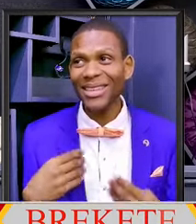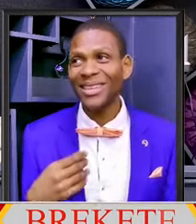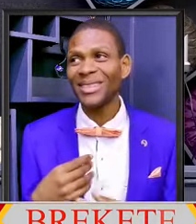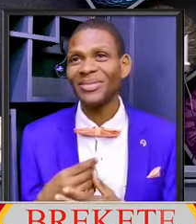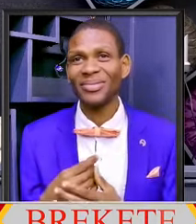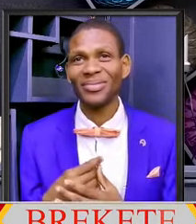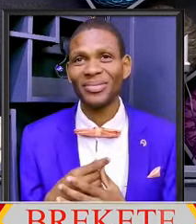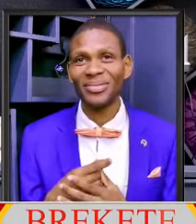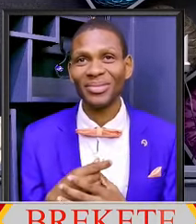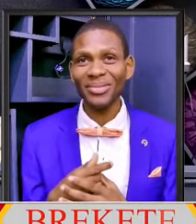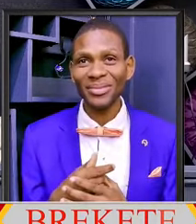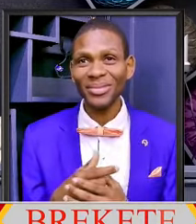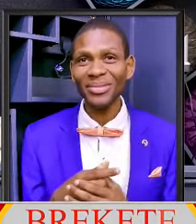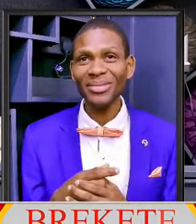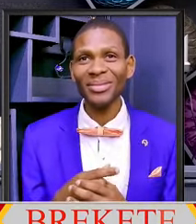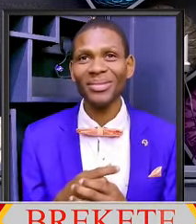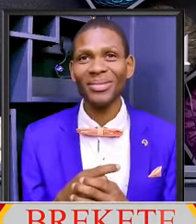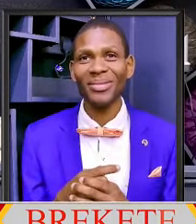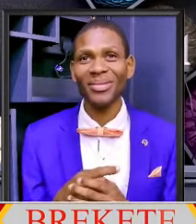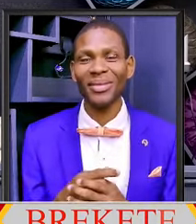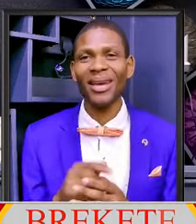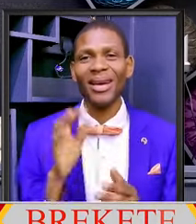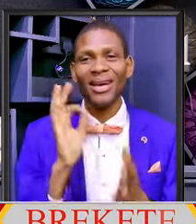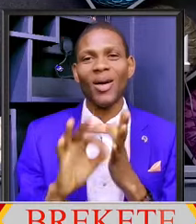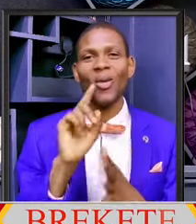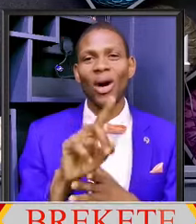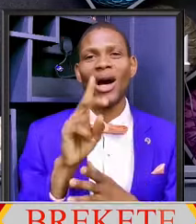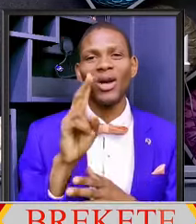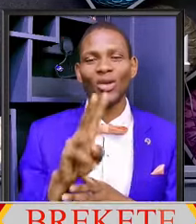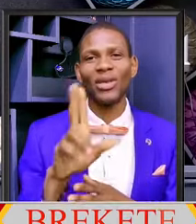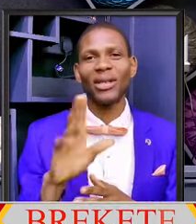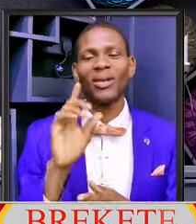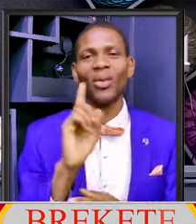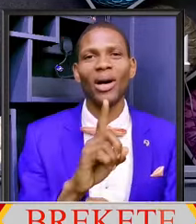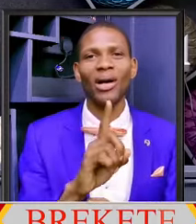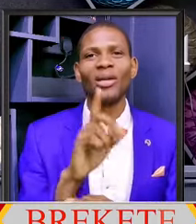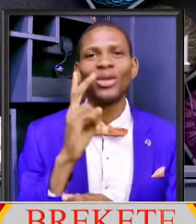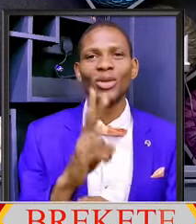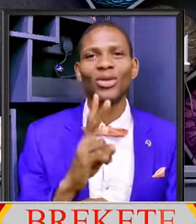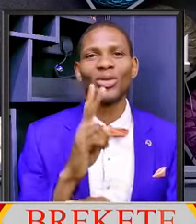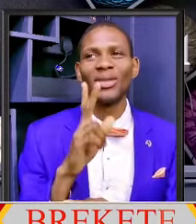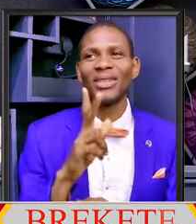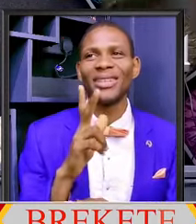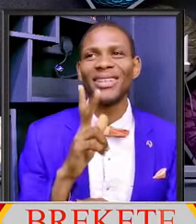Kinapaji? Yes. Count 1, 2, 3 for me.